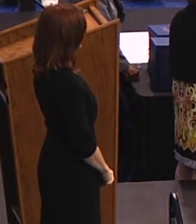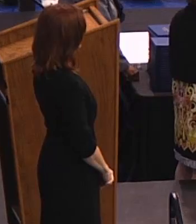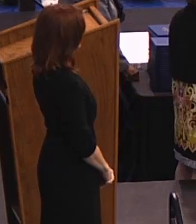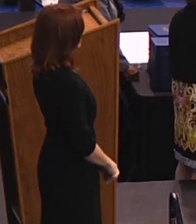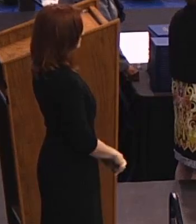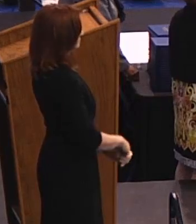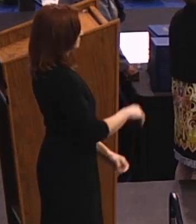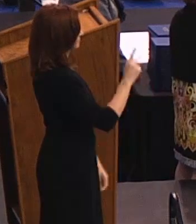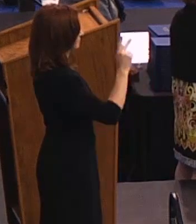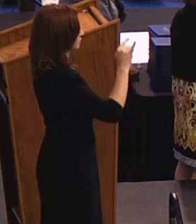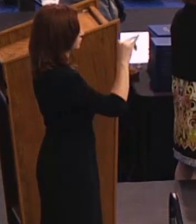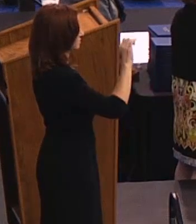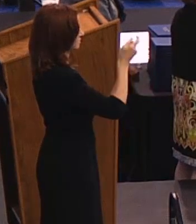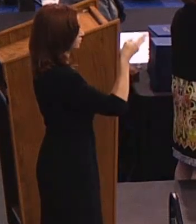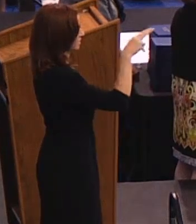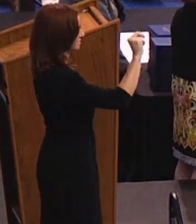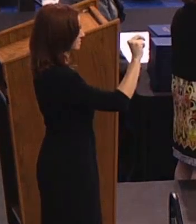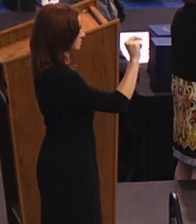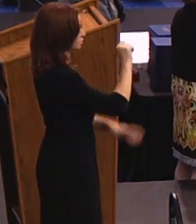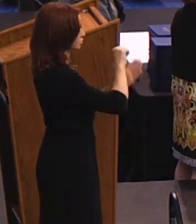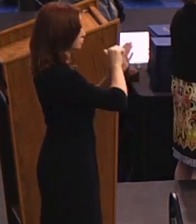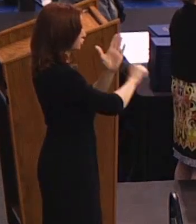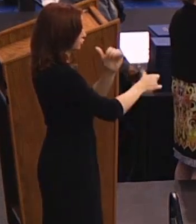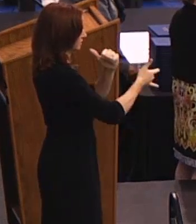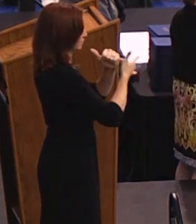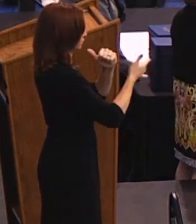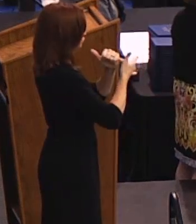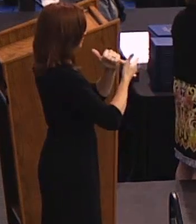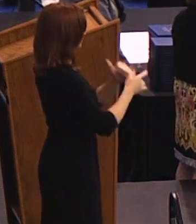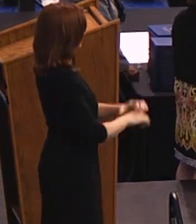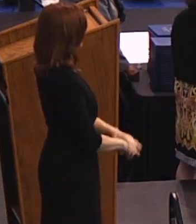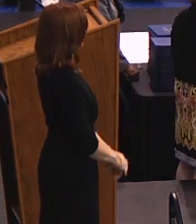Christy B. Jackson, Surgical Technology.